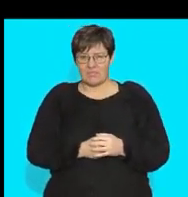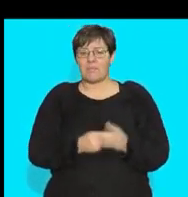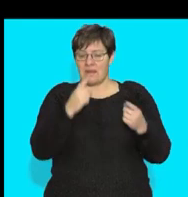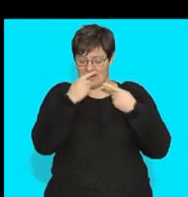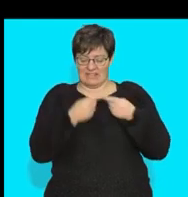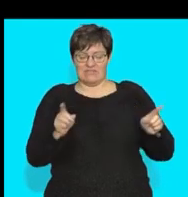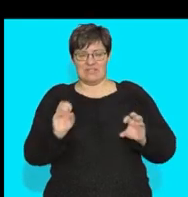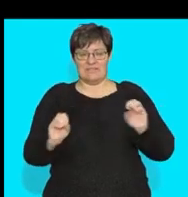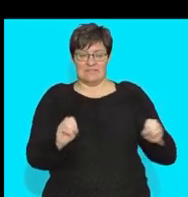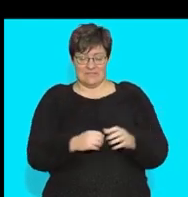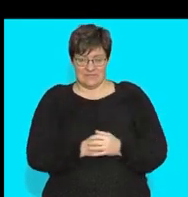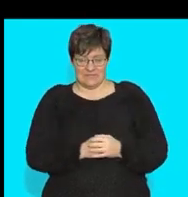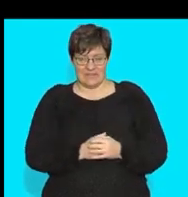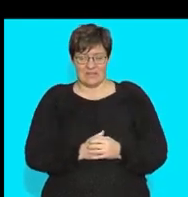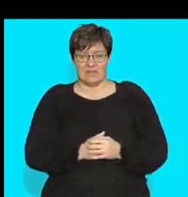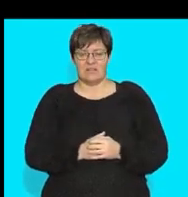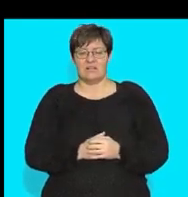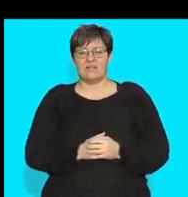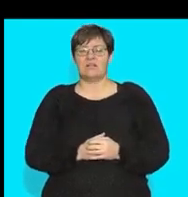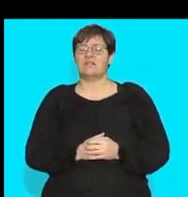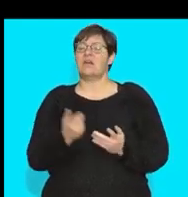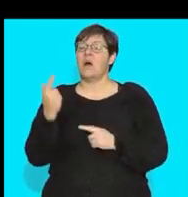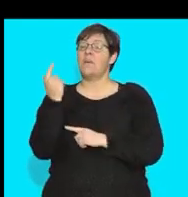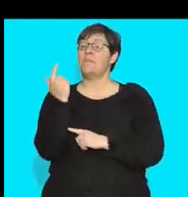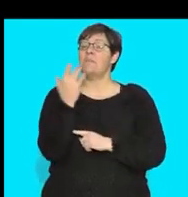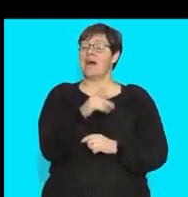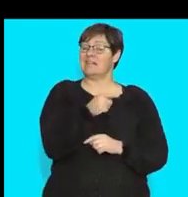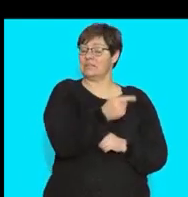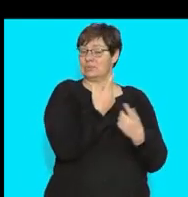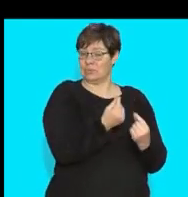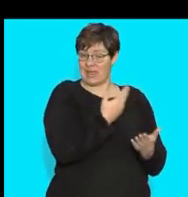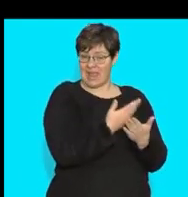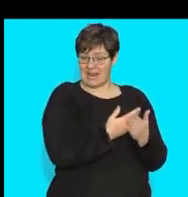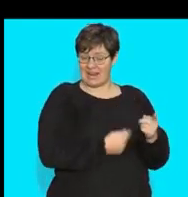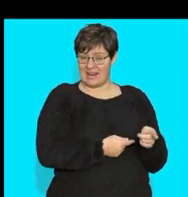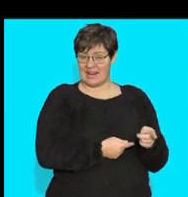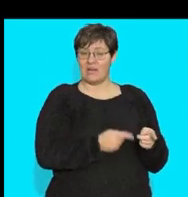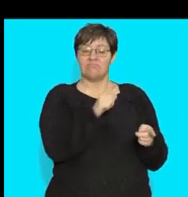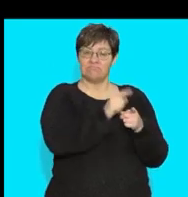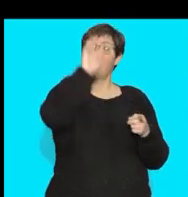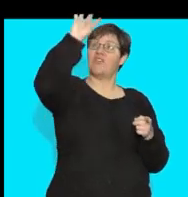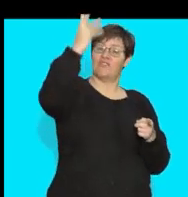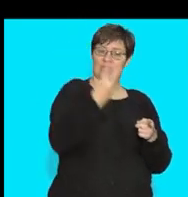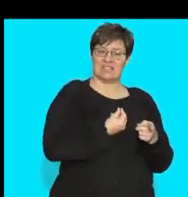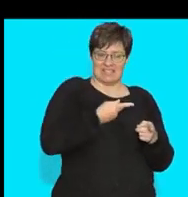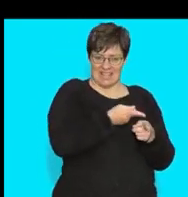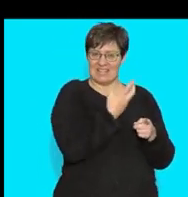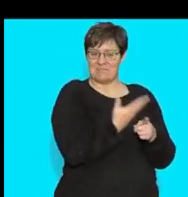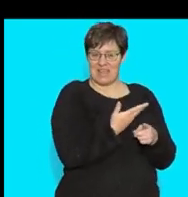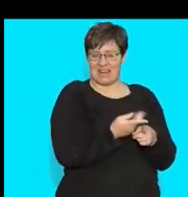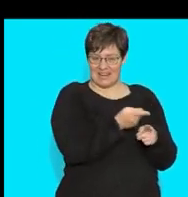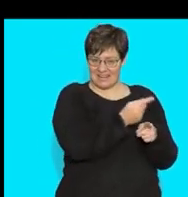is a difference. Why? One of the things that plant cells can do is they can